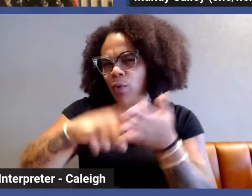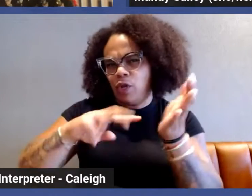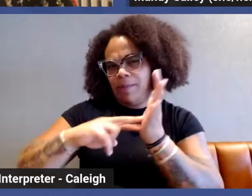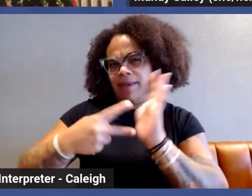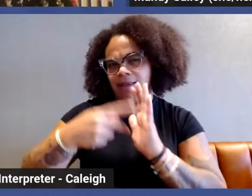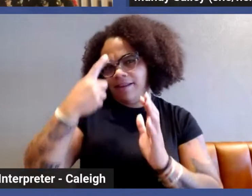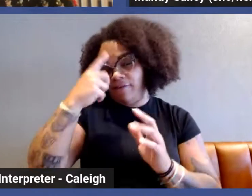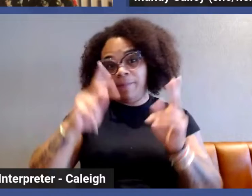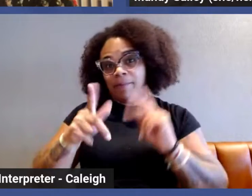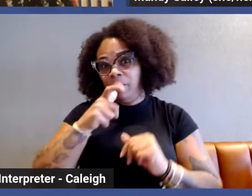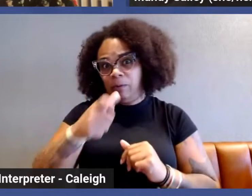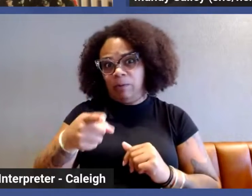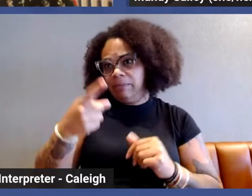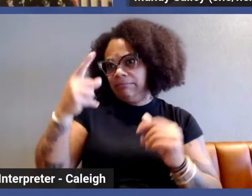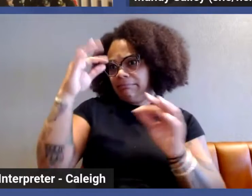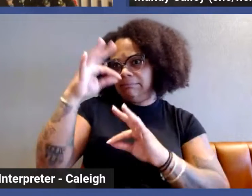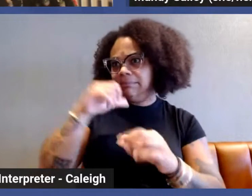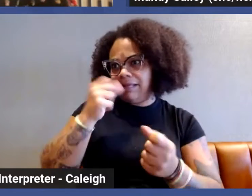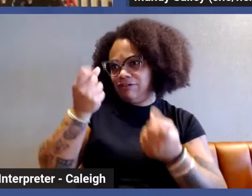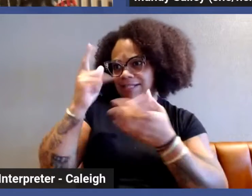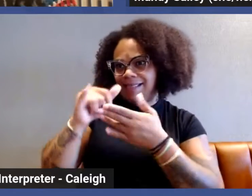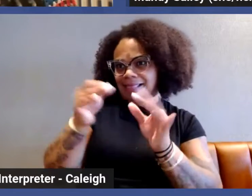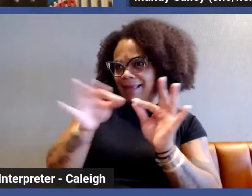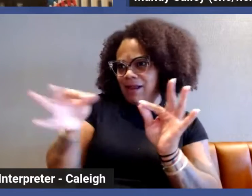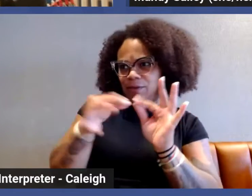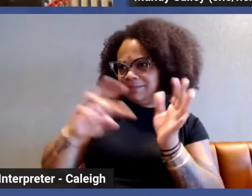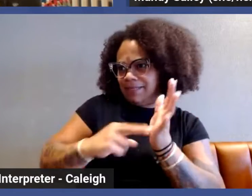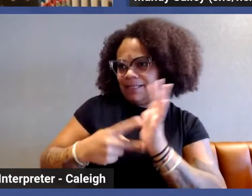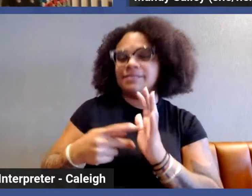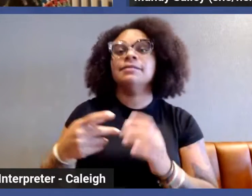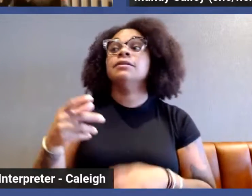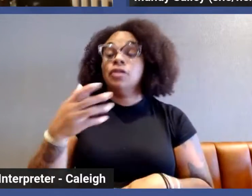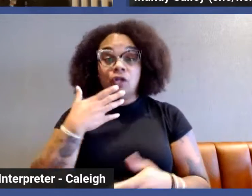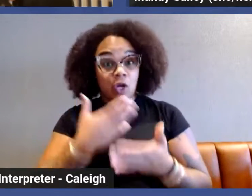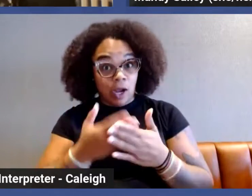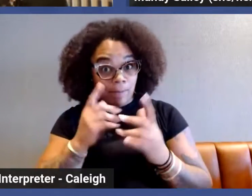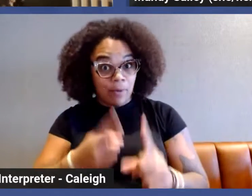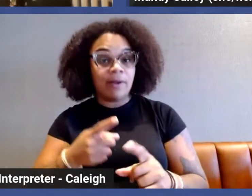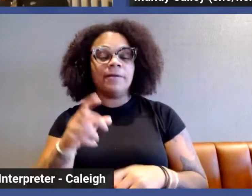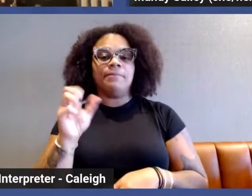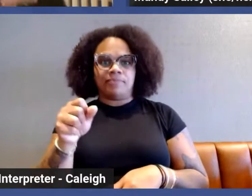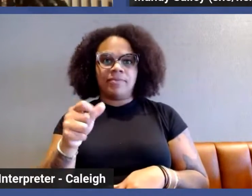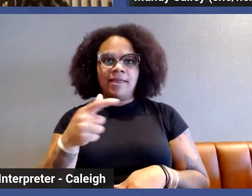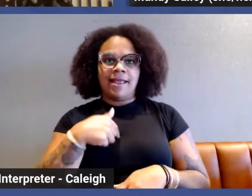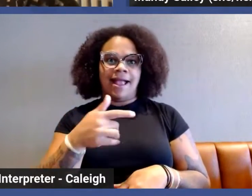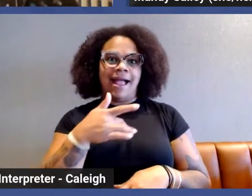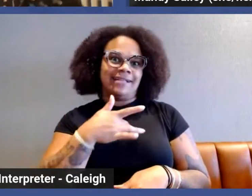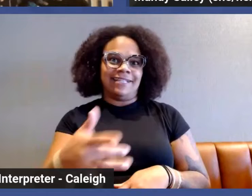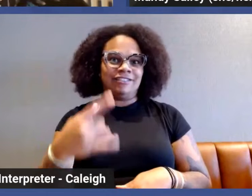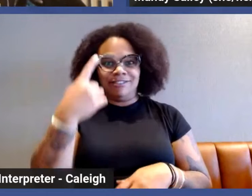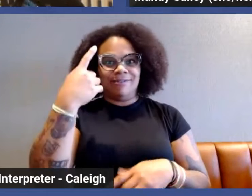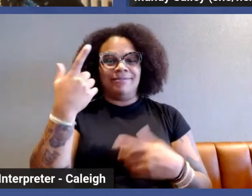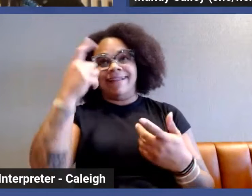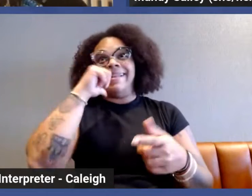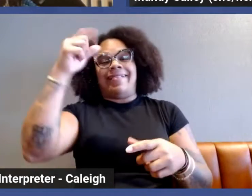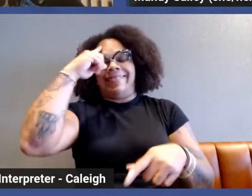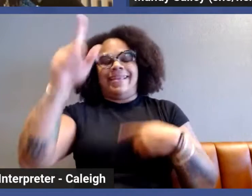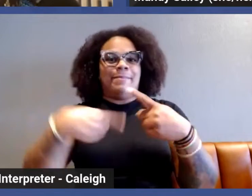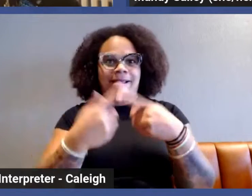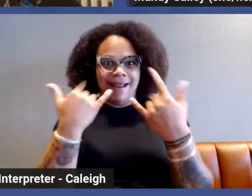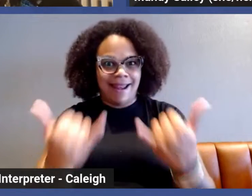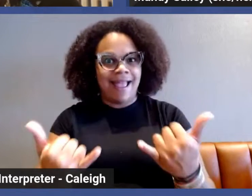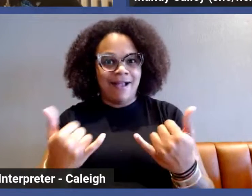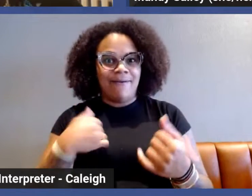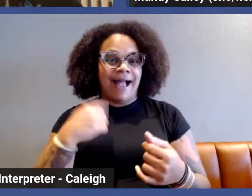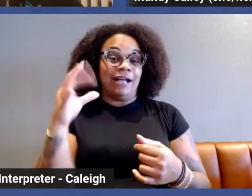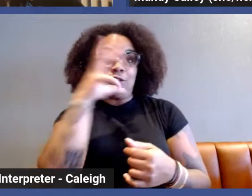who are maybe not in the know with the lingo? Yeah, good point, because I take it for granted now that that's language we're all familiar